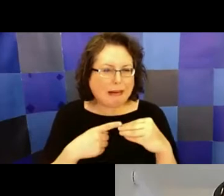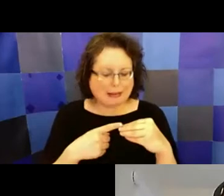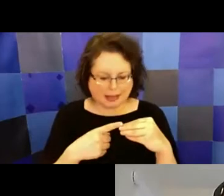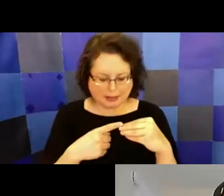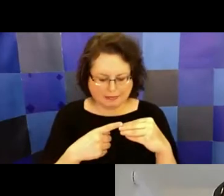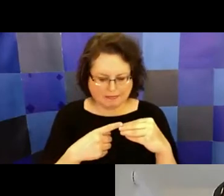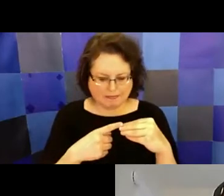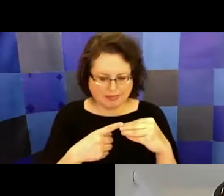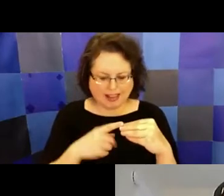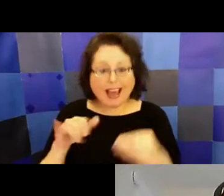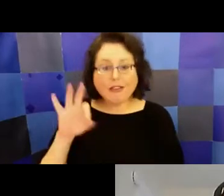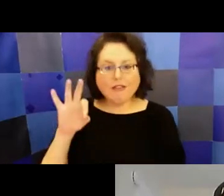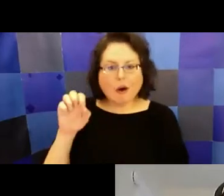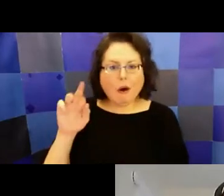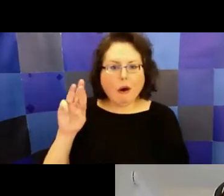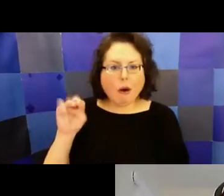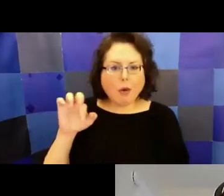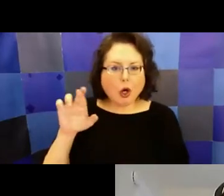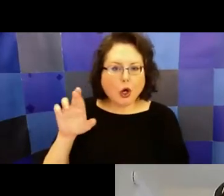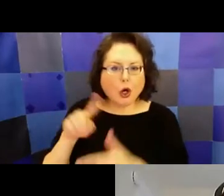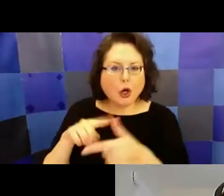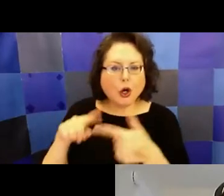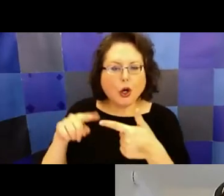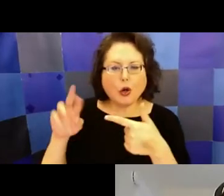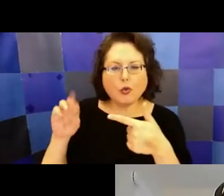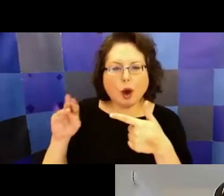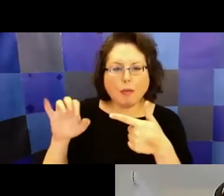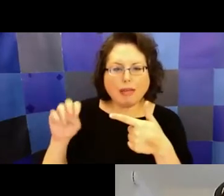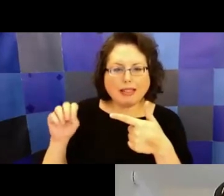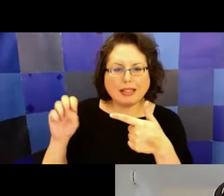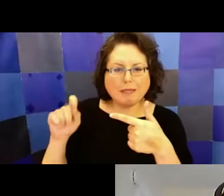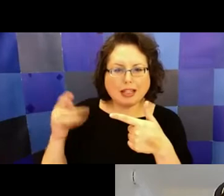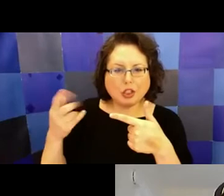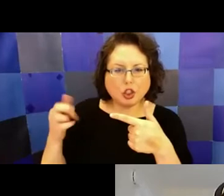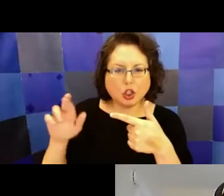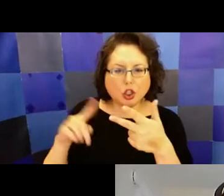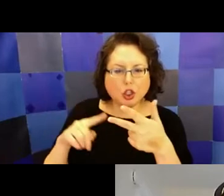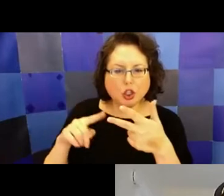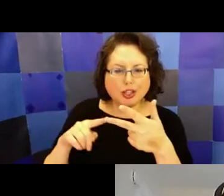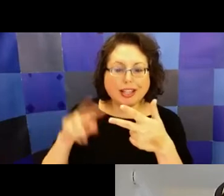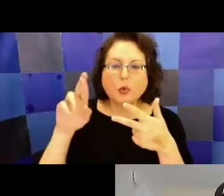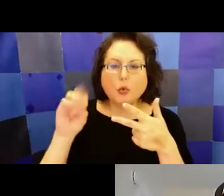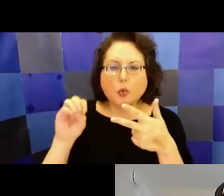of Ashley Farmer, of Robin Spencer, that's Robin with a Y,